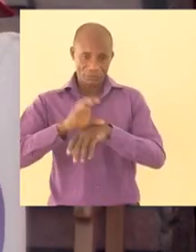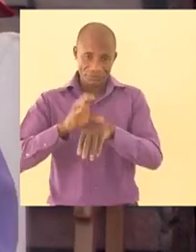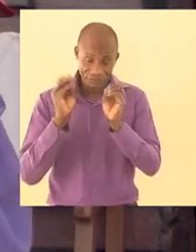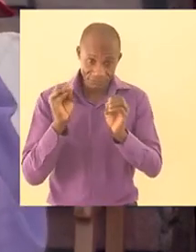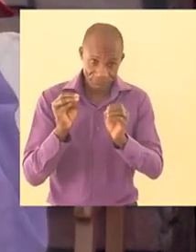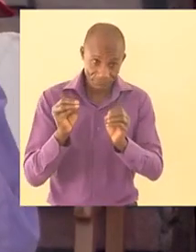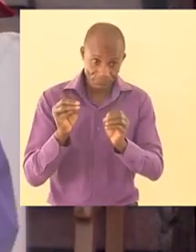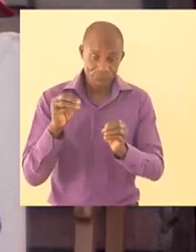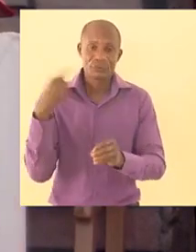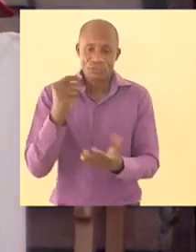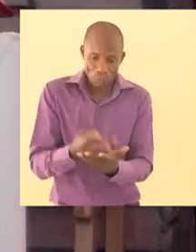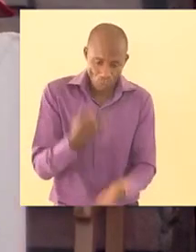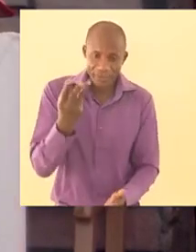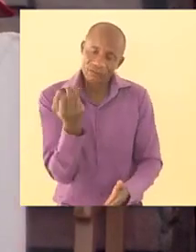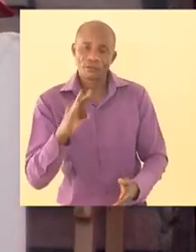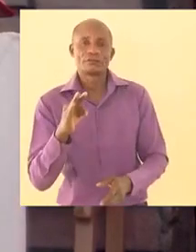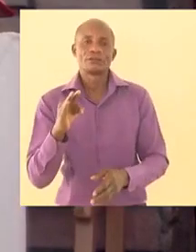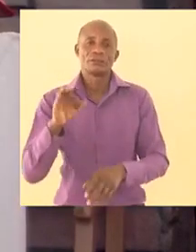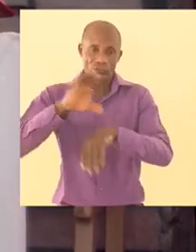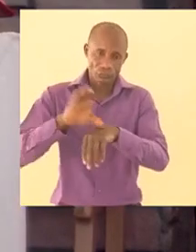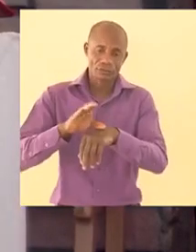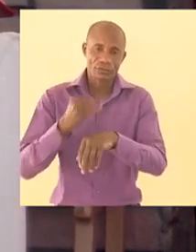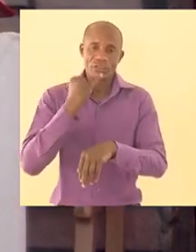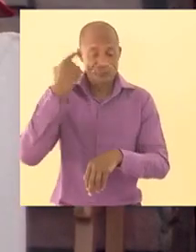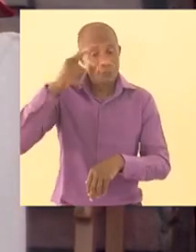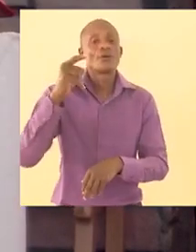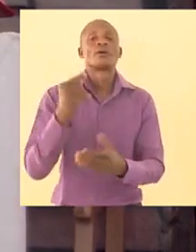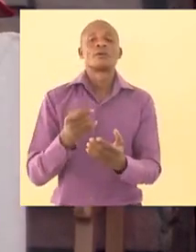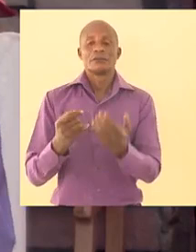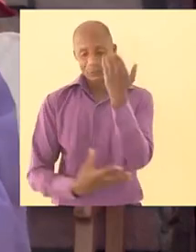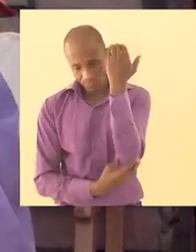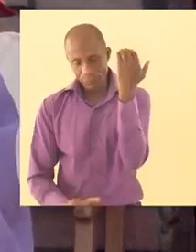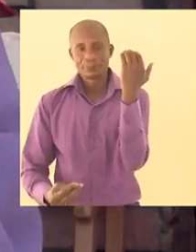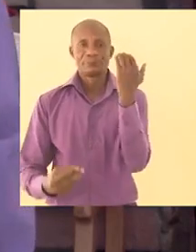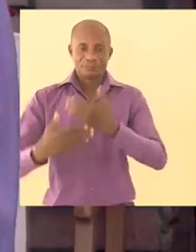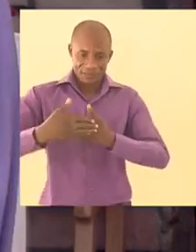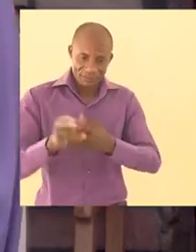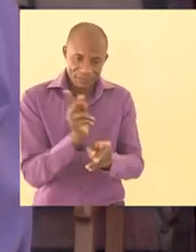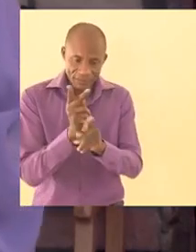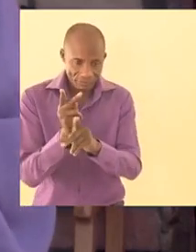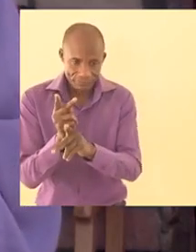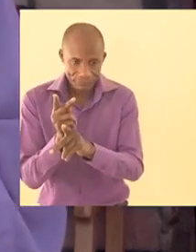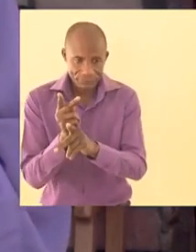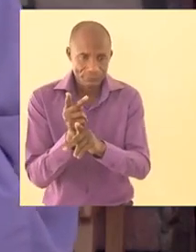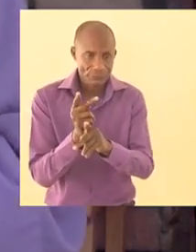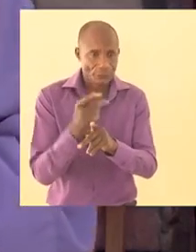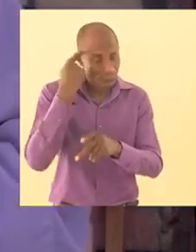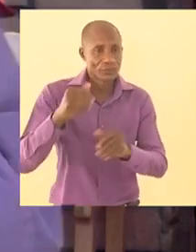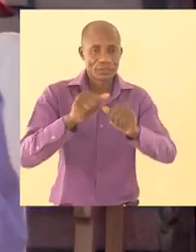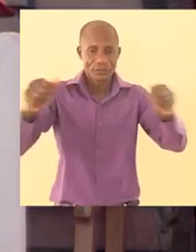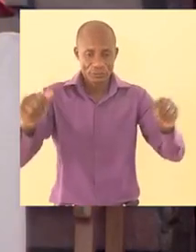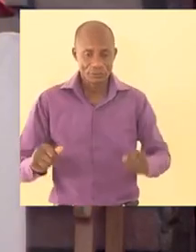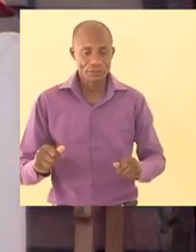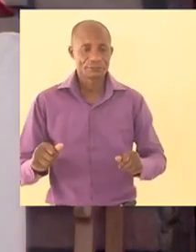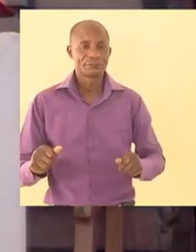Our own church teaches that the wealth of the church belongs to the poor. So after taking care of the altar and